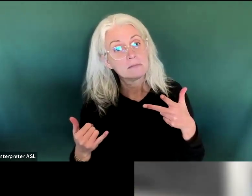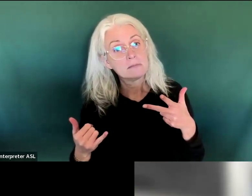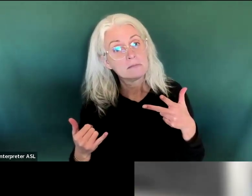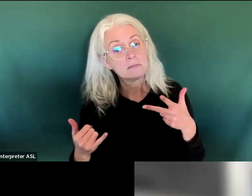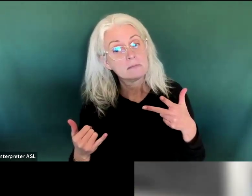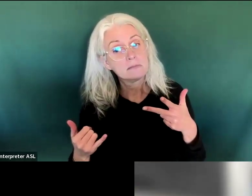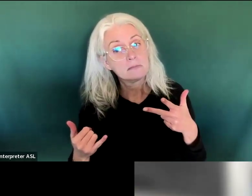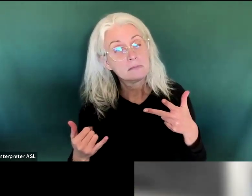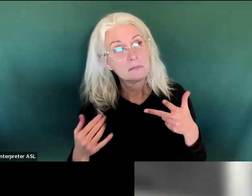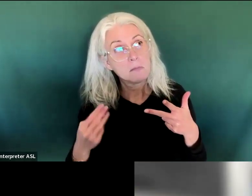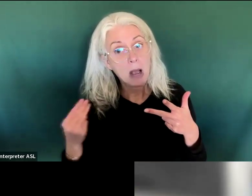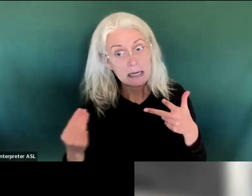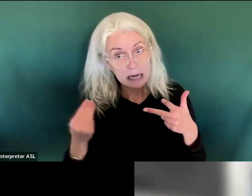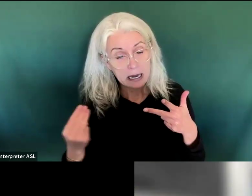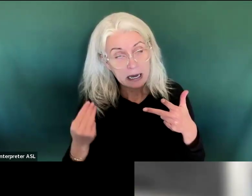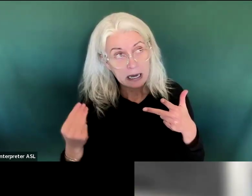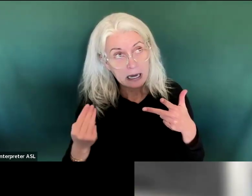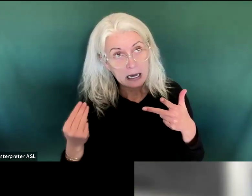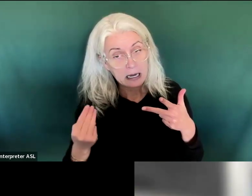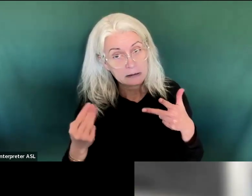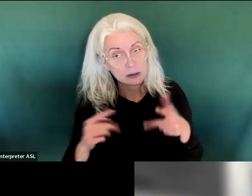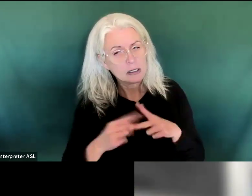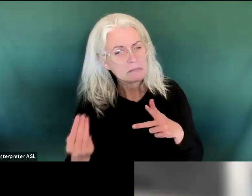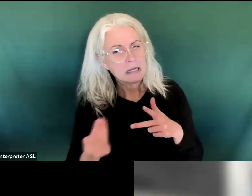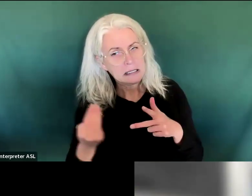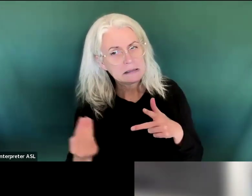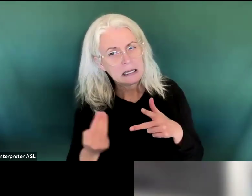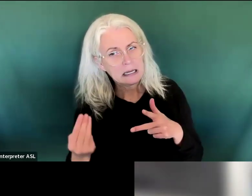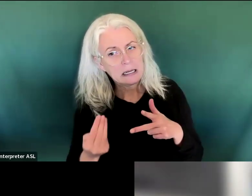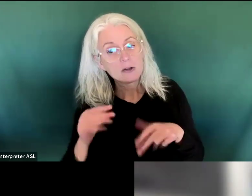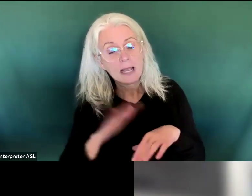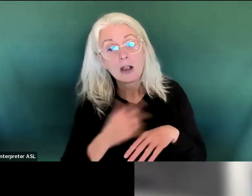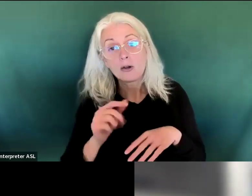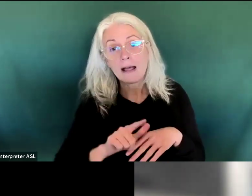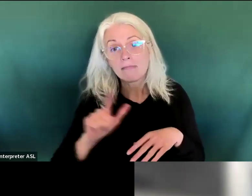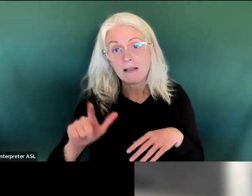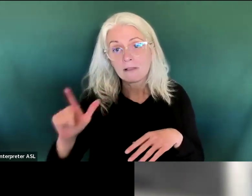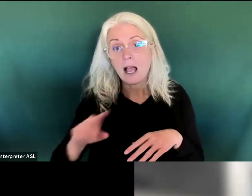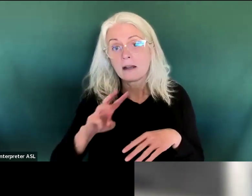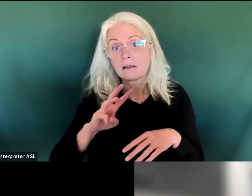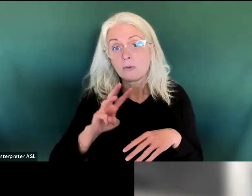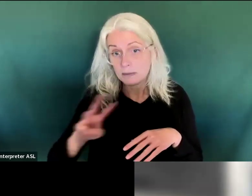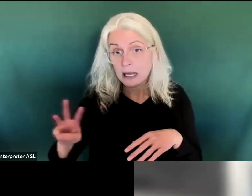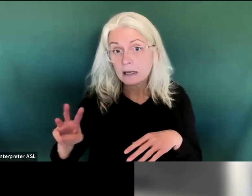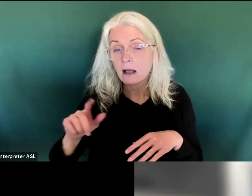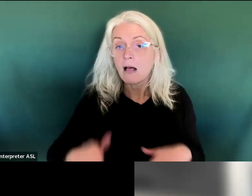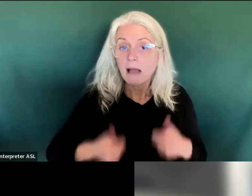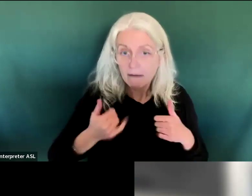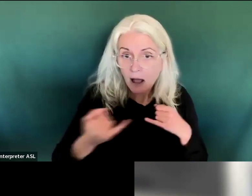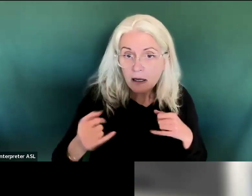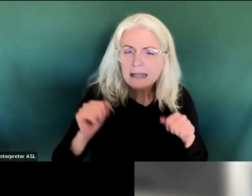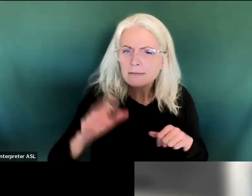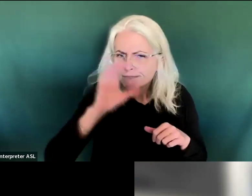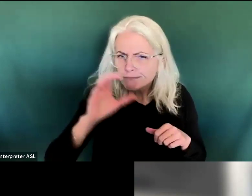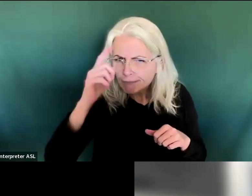of Monday, an individual could go onto the CaliforniaLifeline.com website and they could search. There's